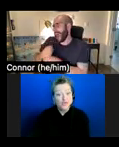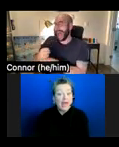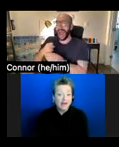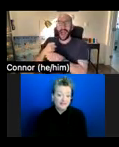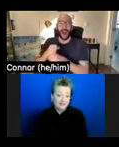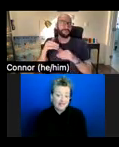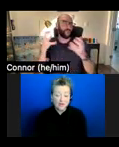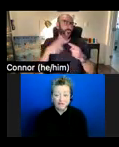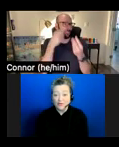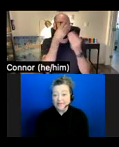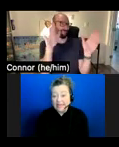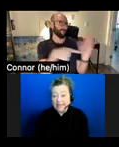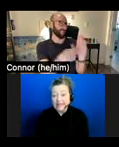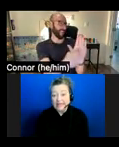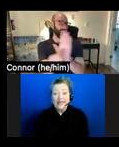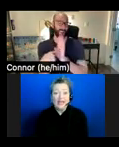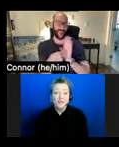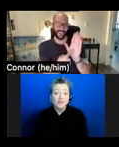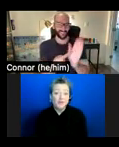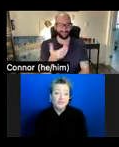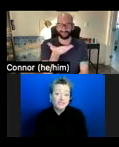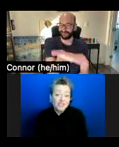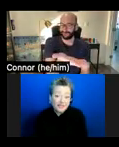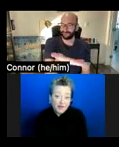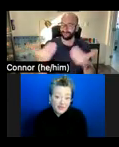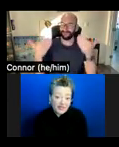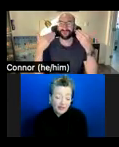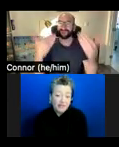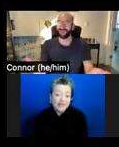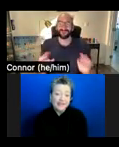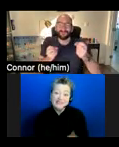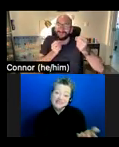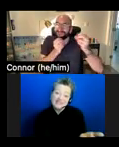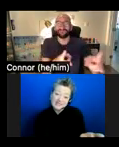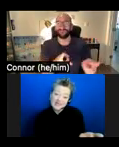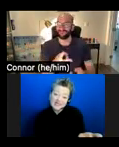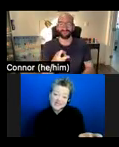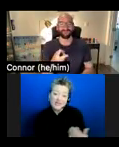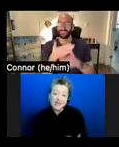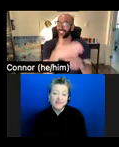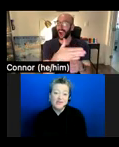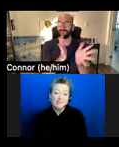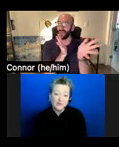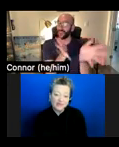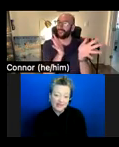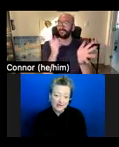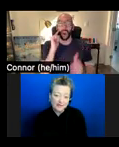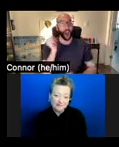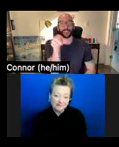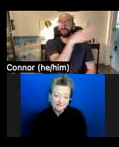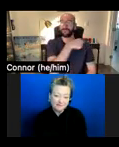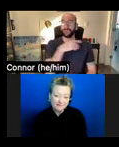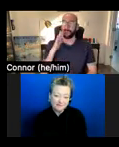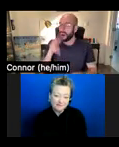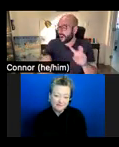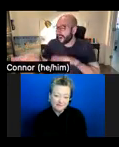Maybe you have something that you have created and you really want to share that with the community. This is the space to do that, and you can post that here